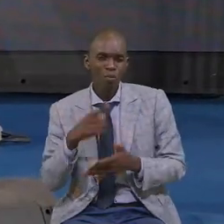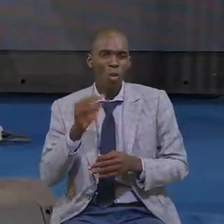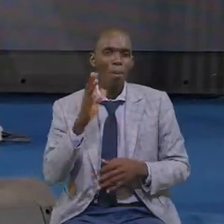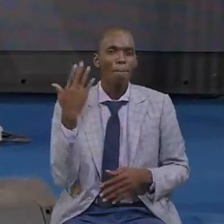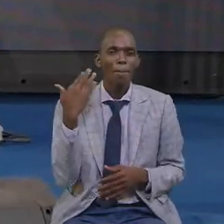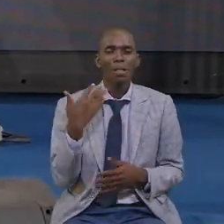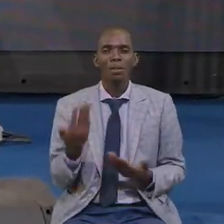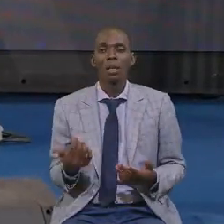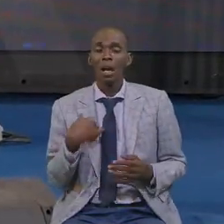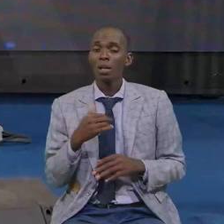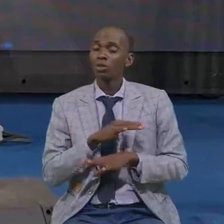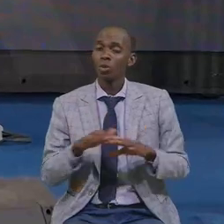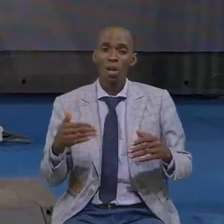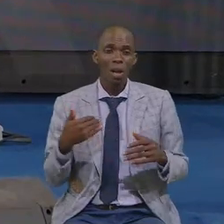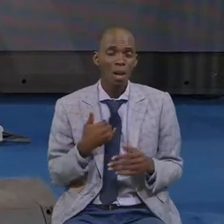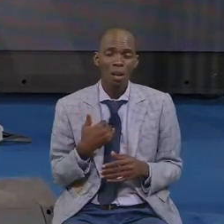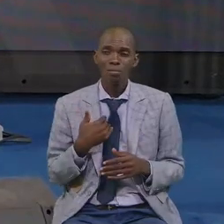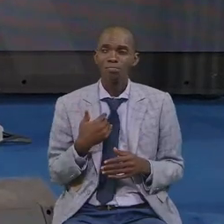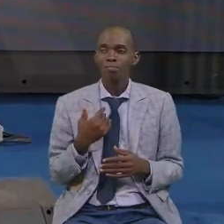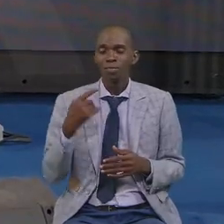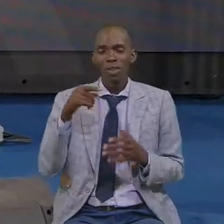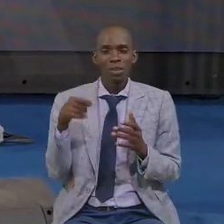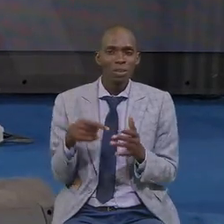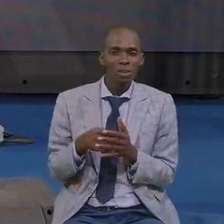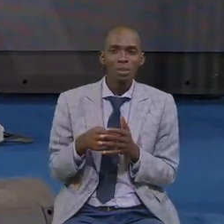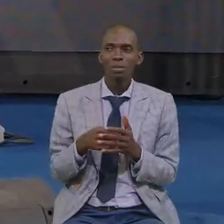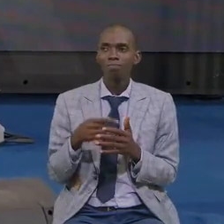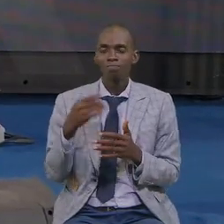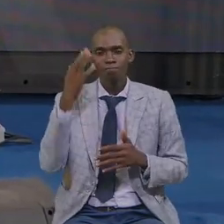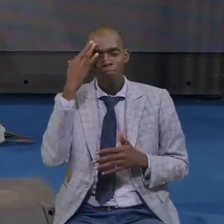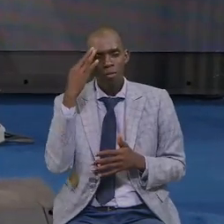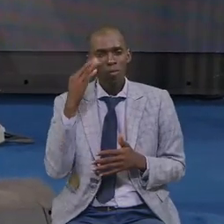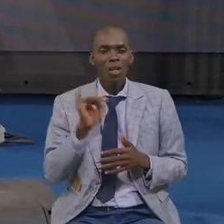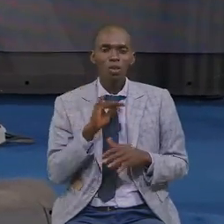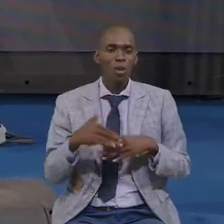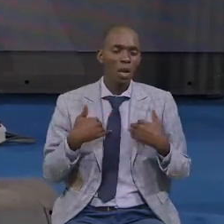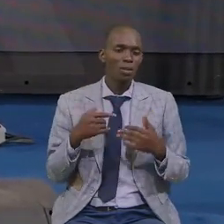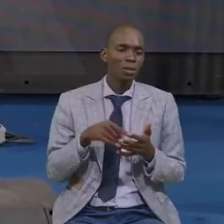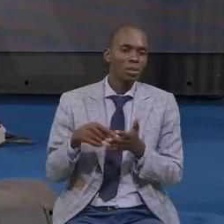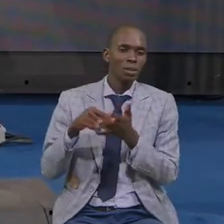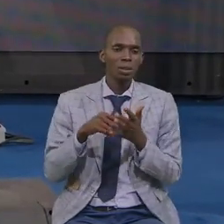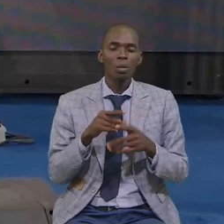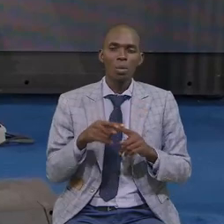this foundation. I don't have this or that. And yet I want to fly,